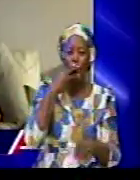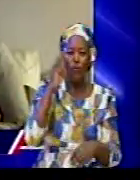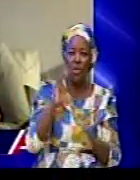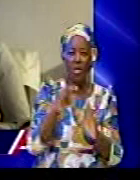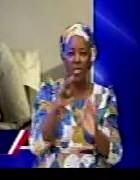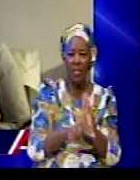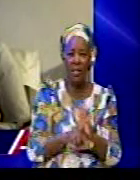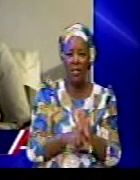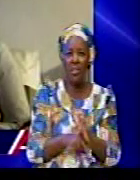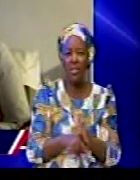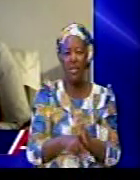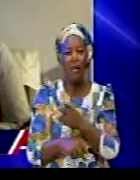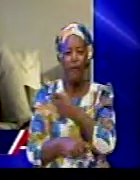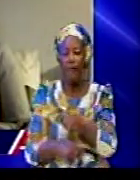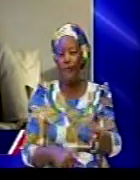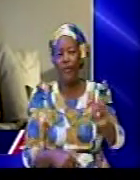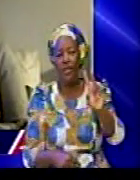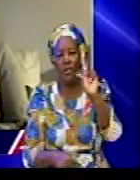uncleanness,